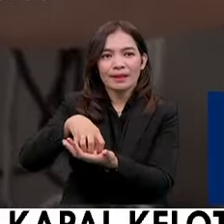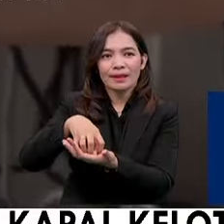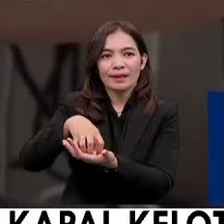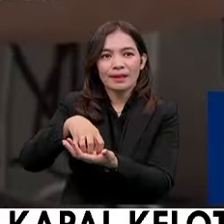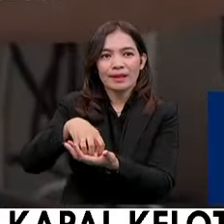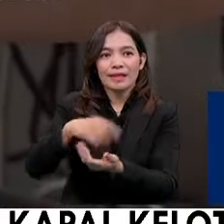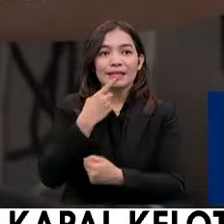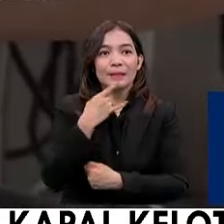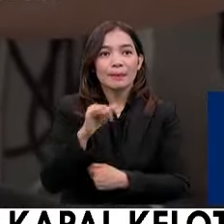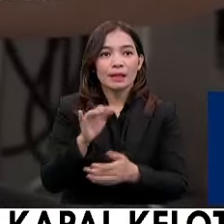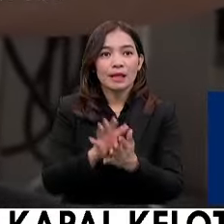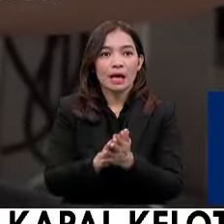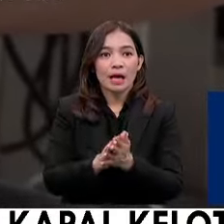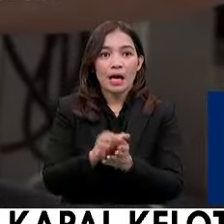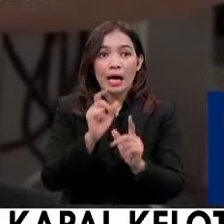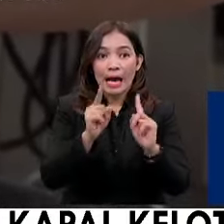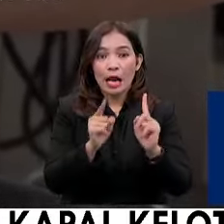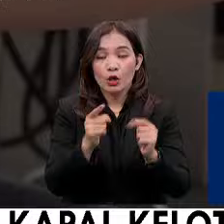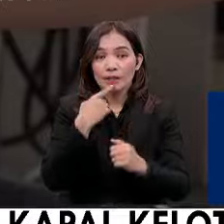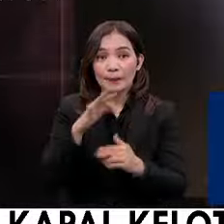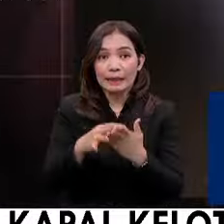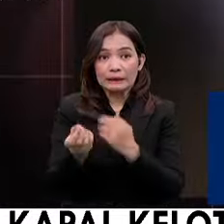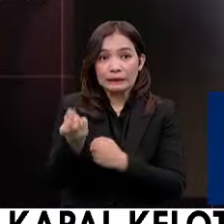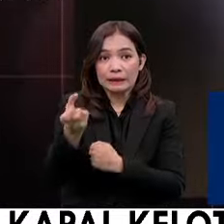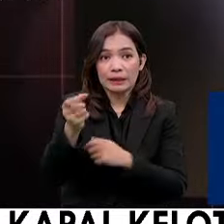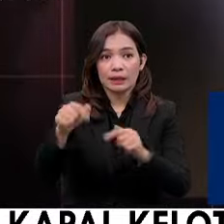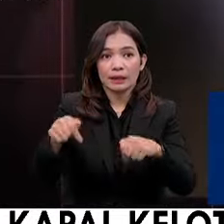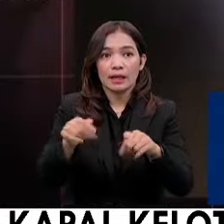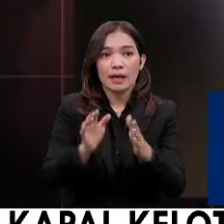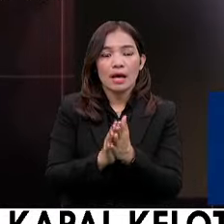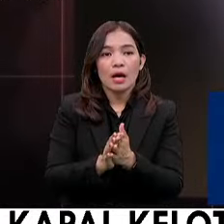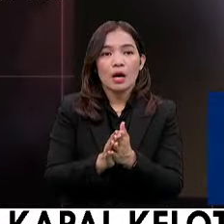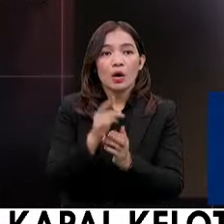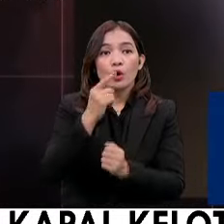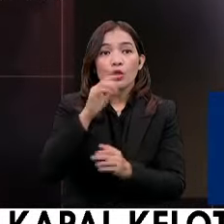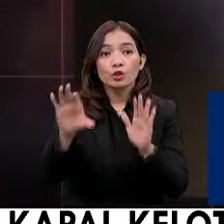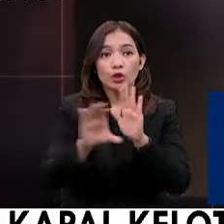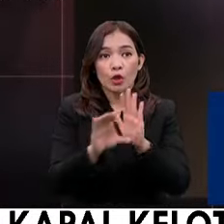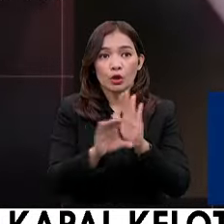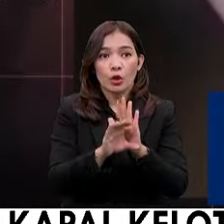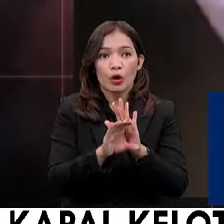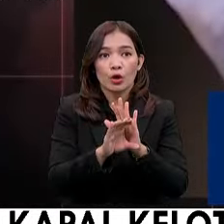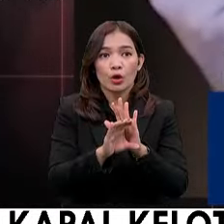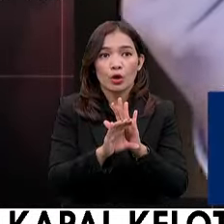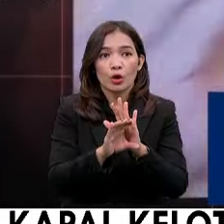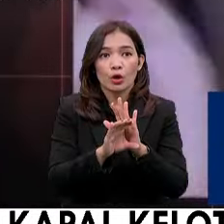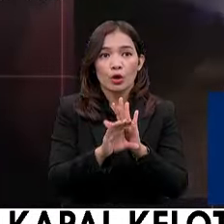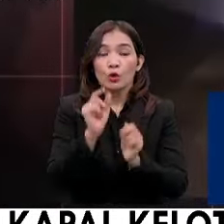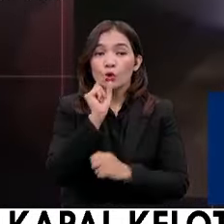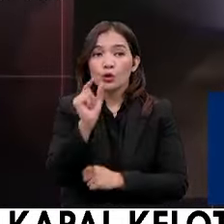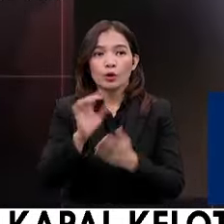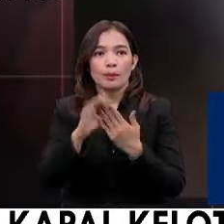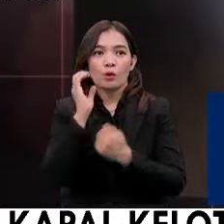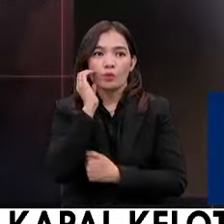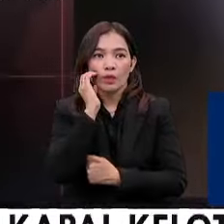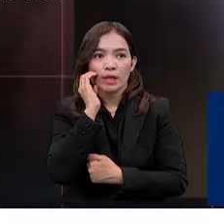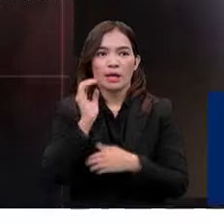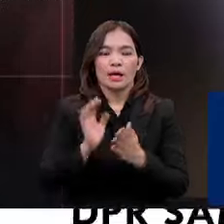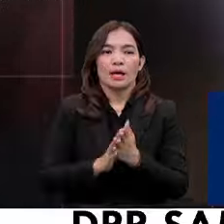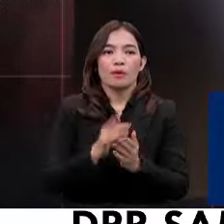the micro level, I can call them. I can say, hey, we've got a potential